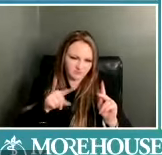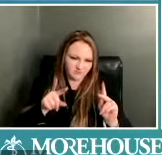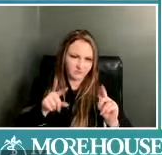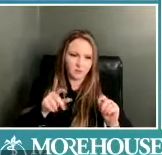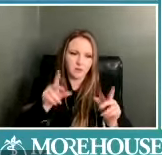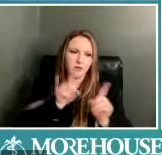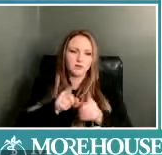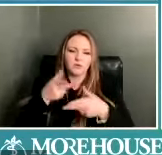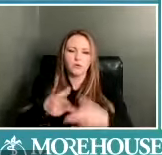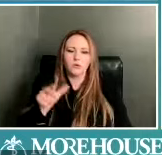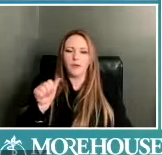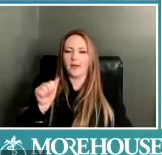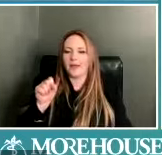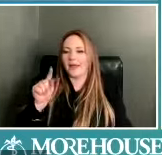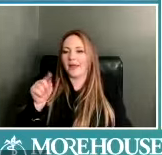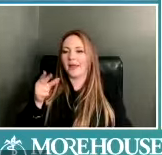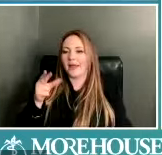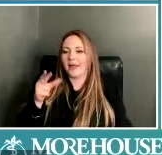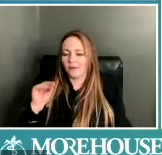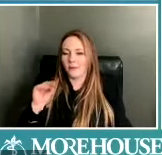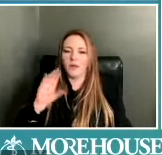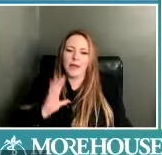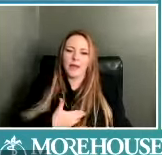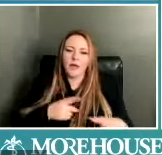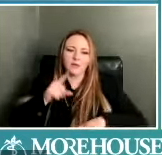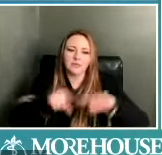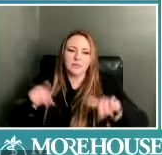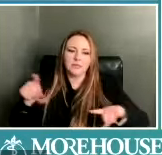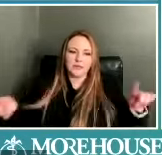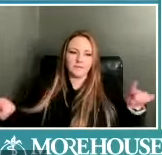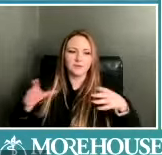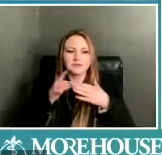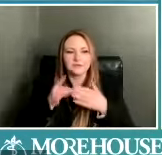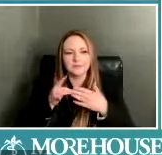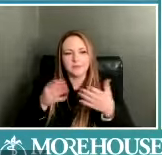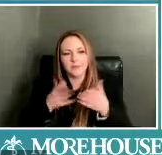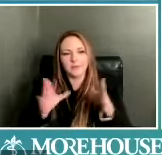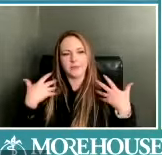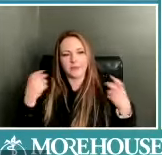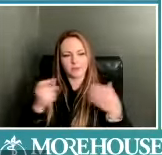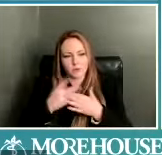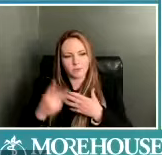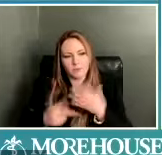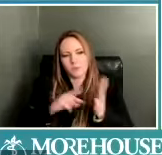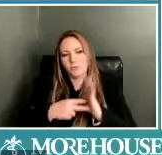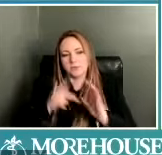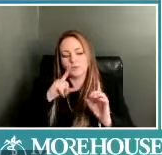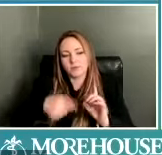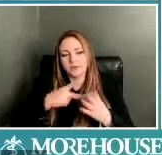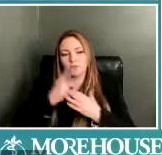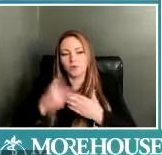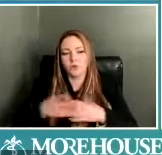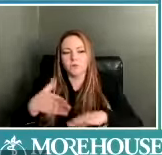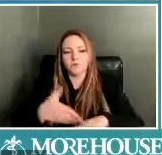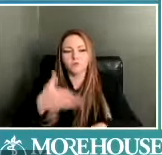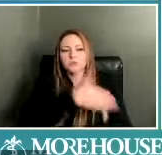as ASTO, for our Diverse Executives Leading in Public Health program. So the purpose of this program is to